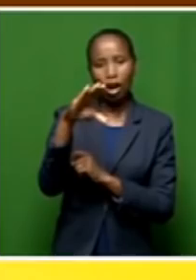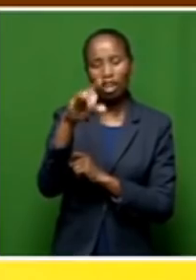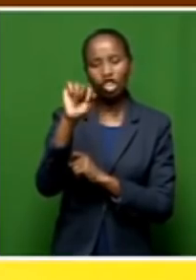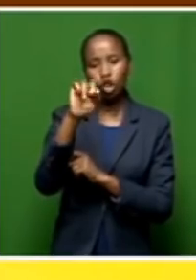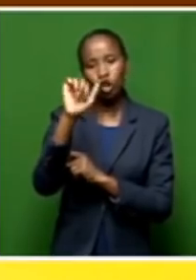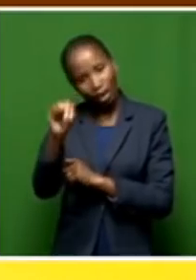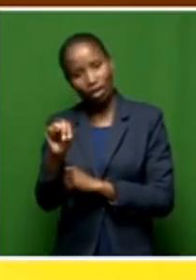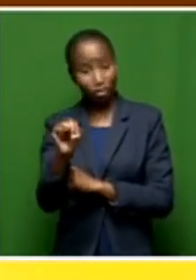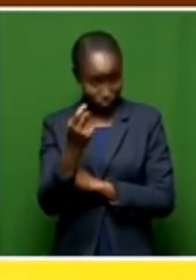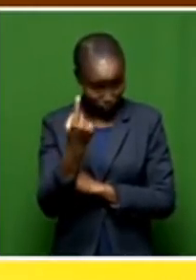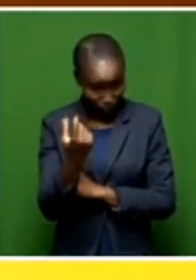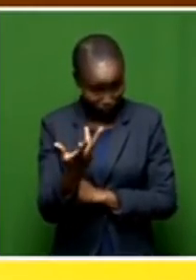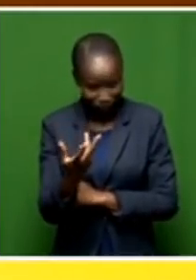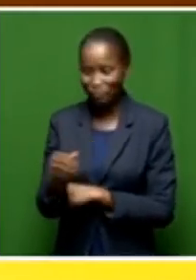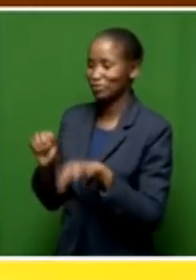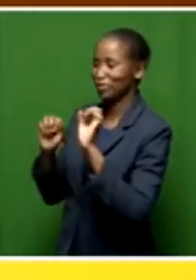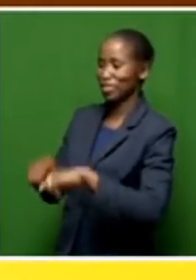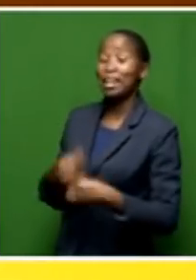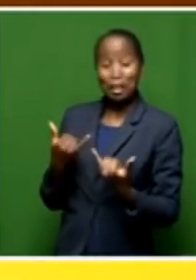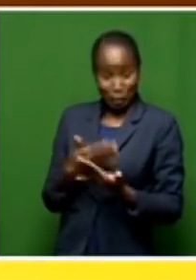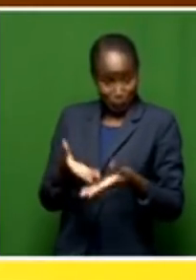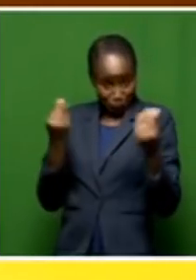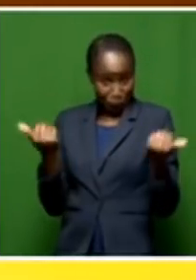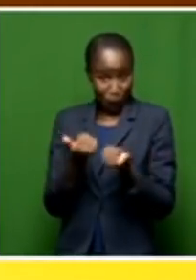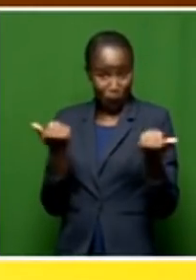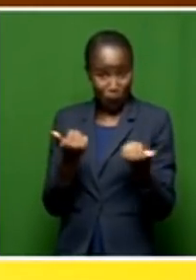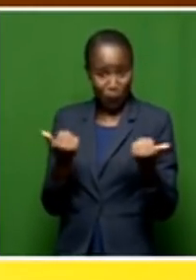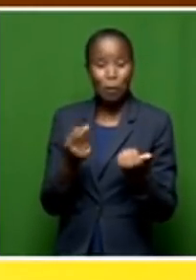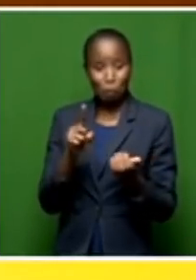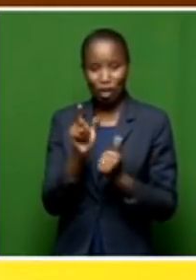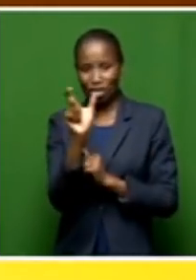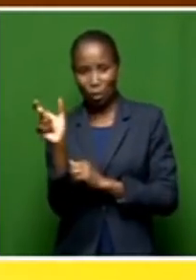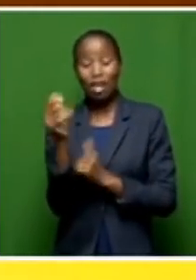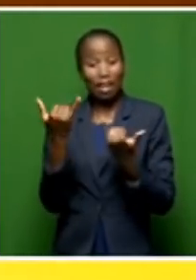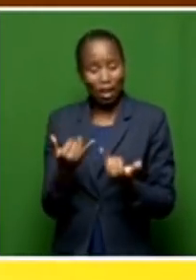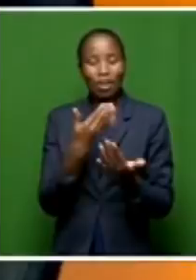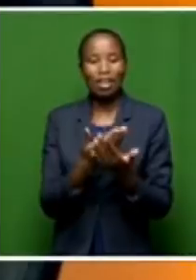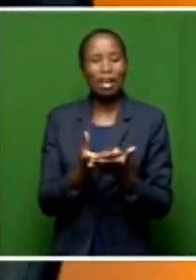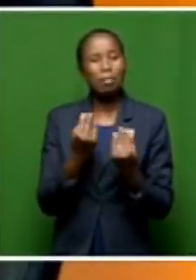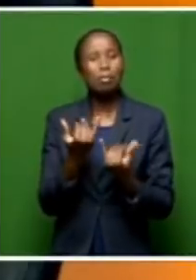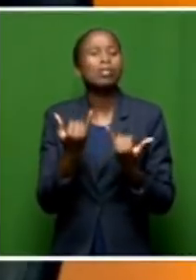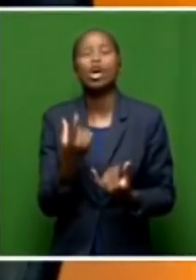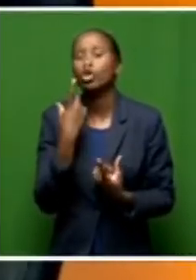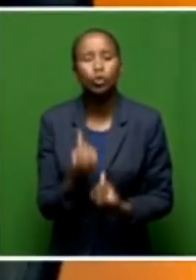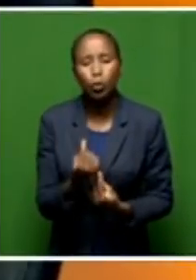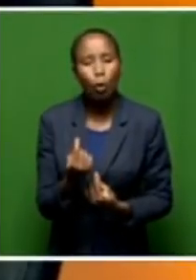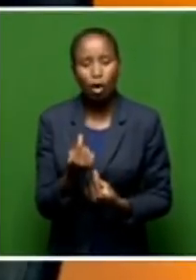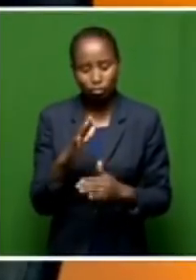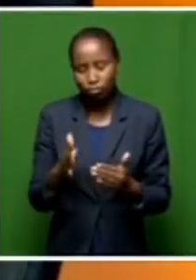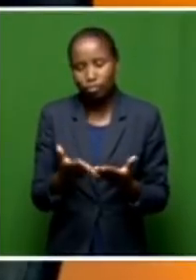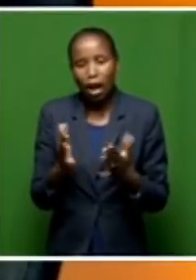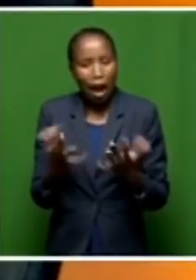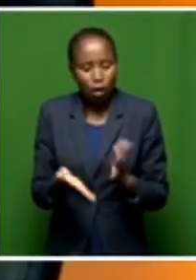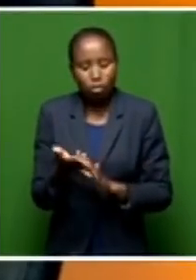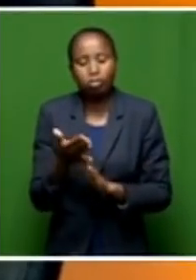way, the terminology, let's speak to what we have and what we can glean from that. Okay, meaning the